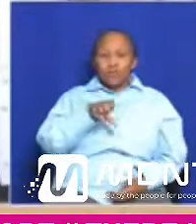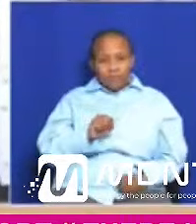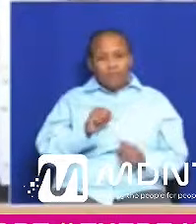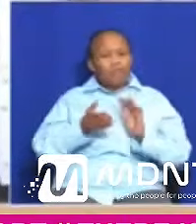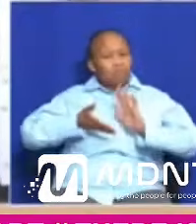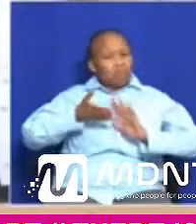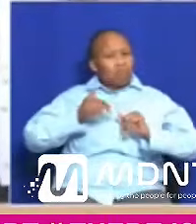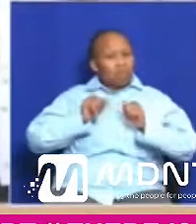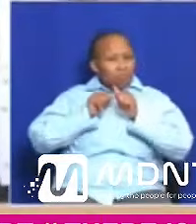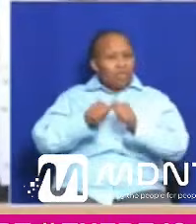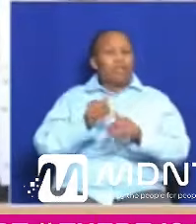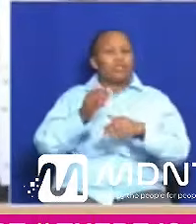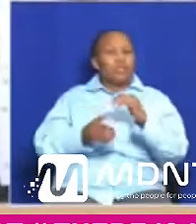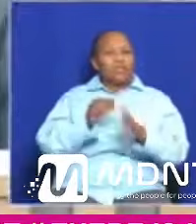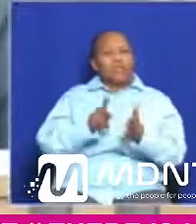You confirm that?